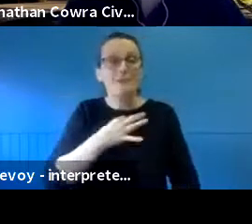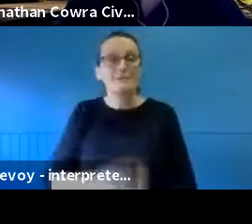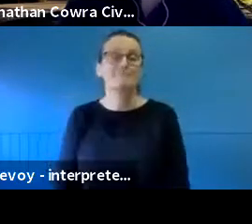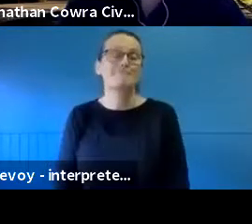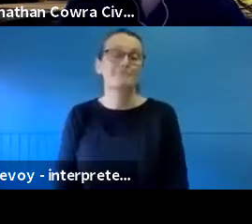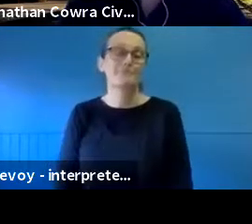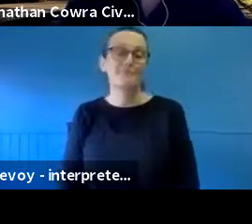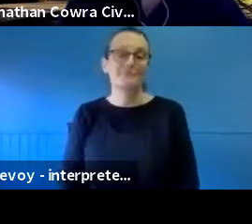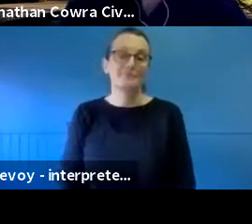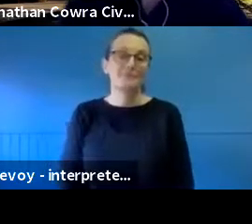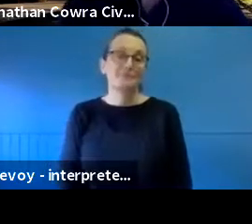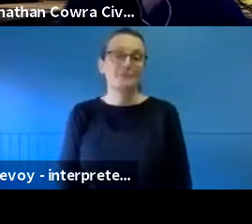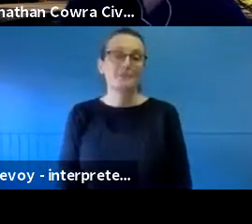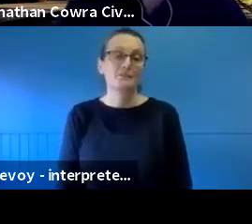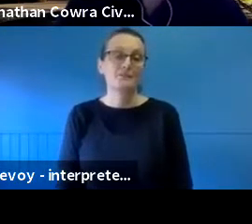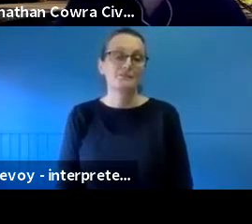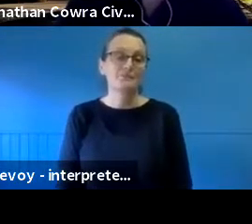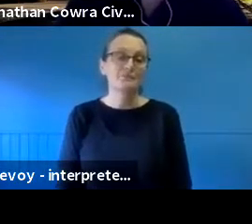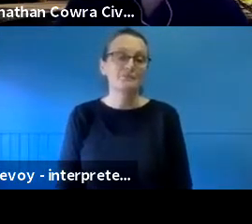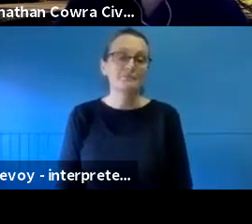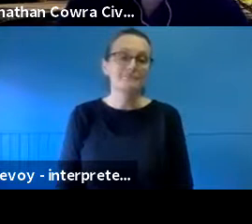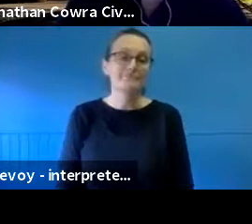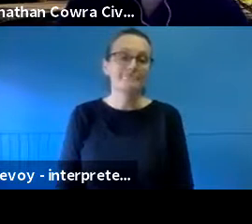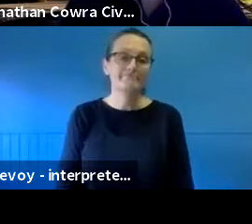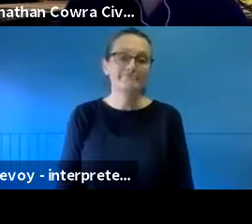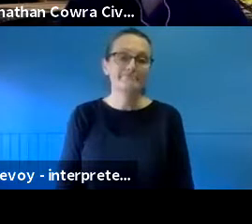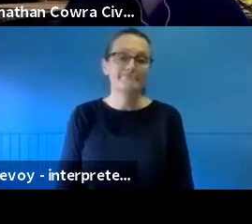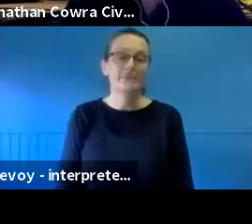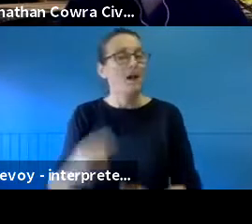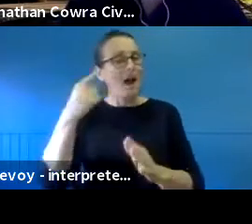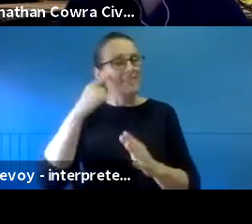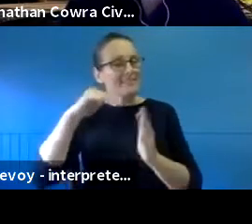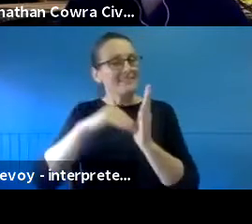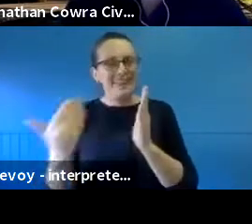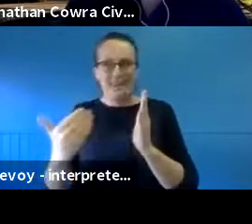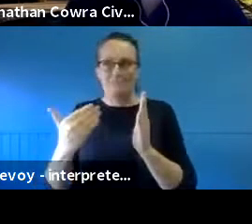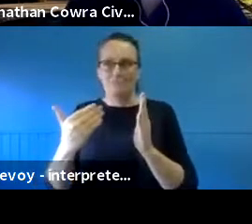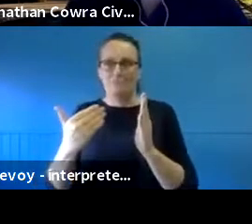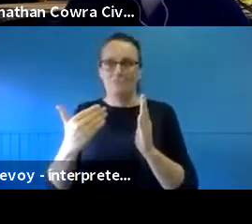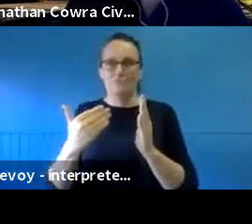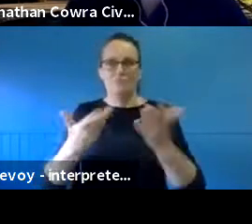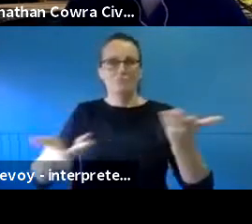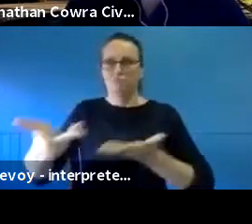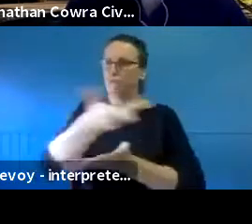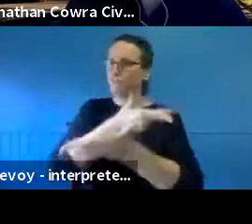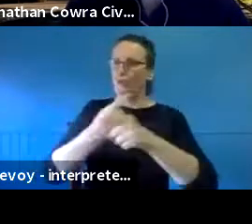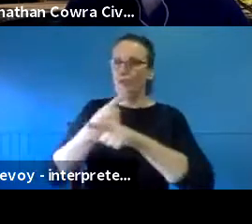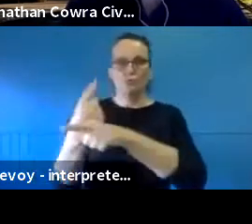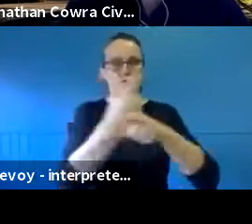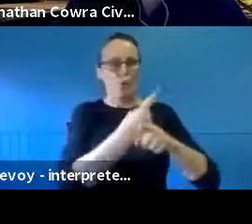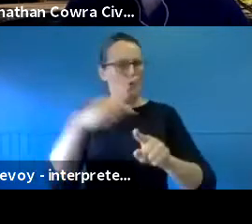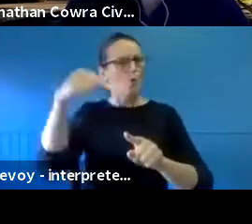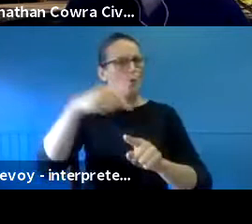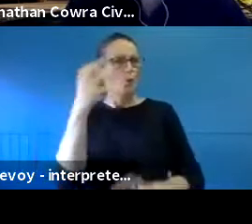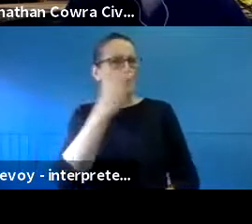the power of conversation has also bubbled up, hasn't it, at this time? The fact that we're here, this has been very much led